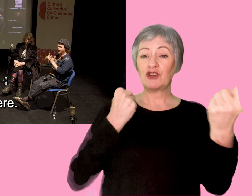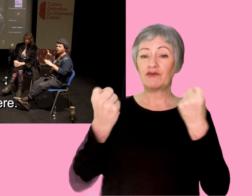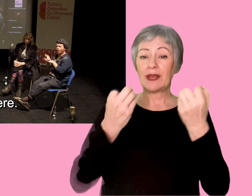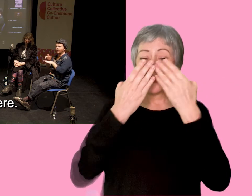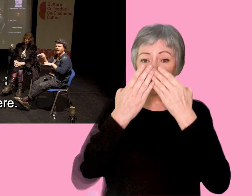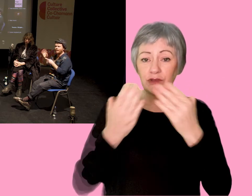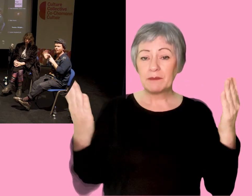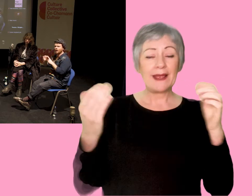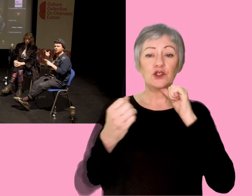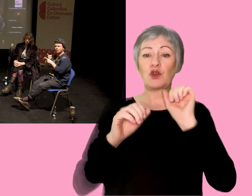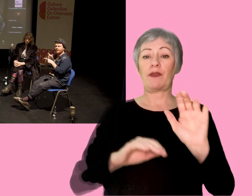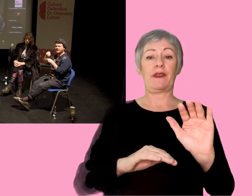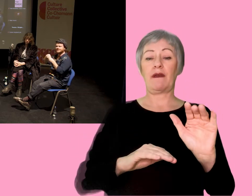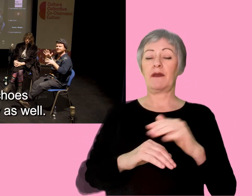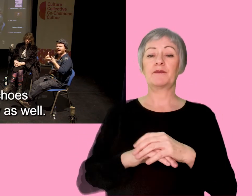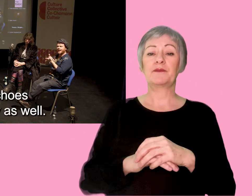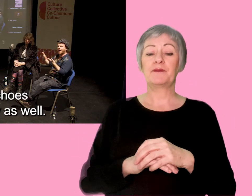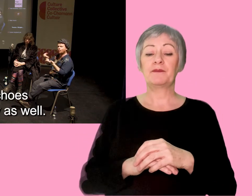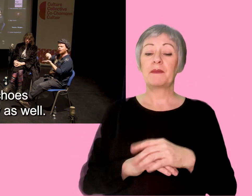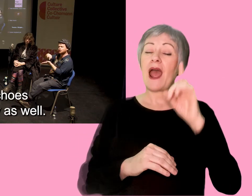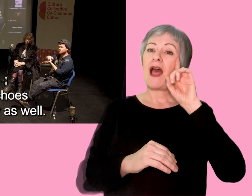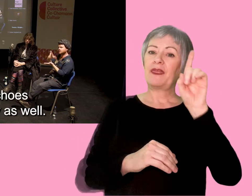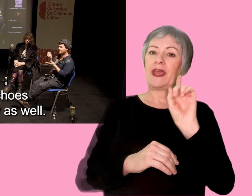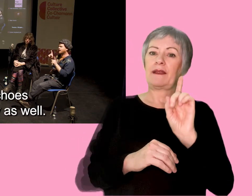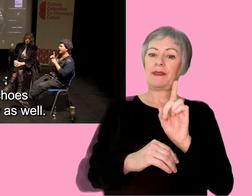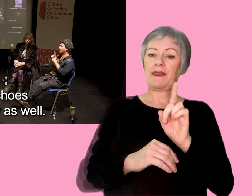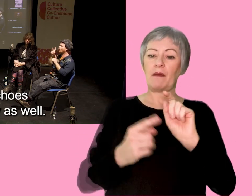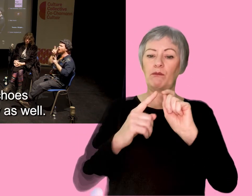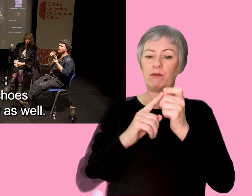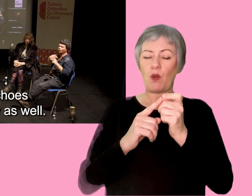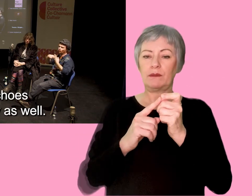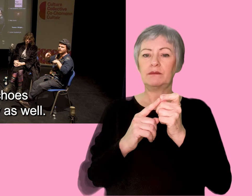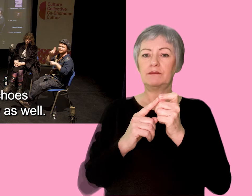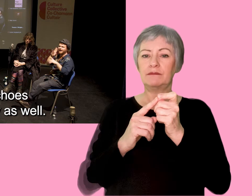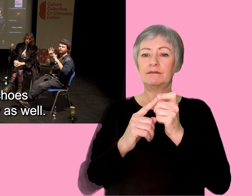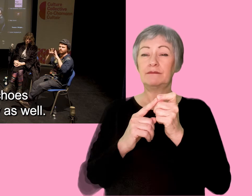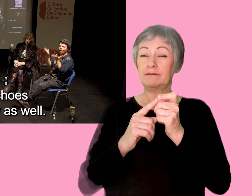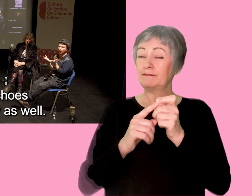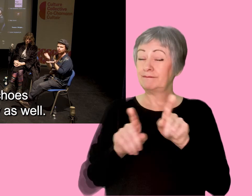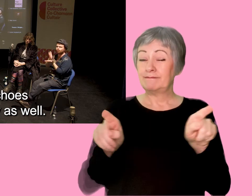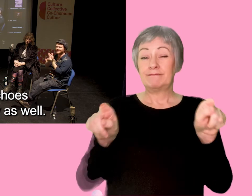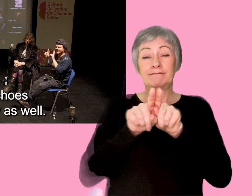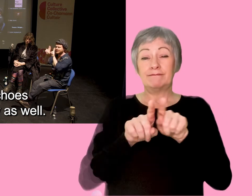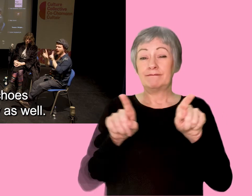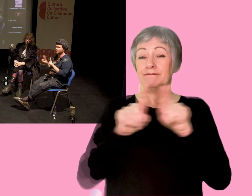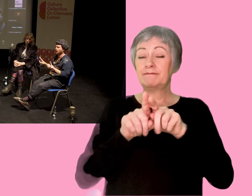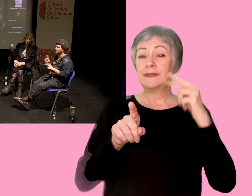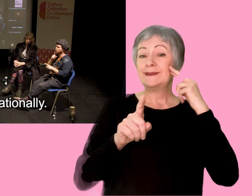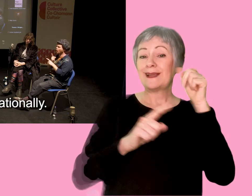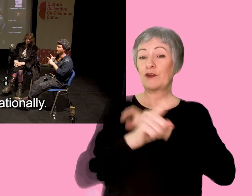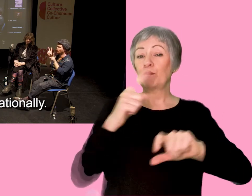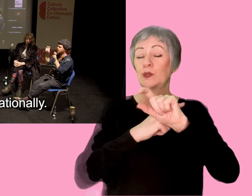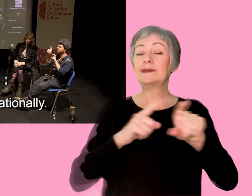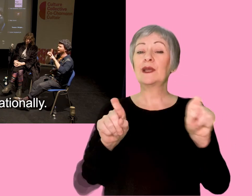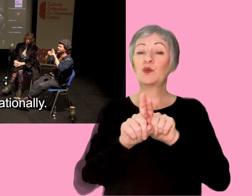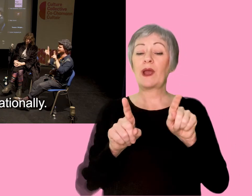respect isn't there, I think that point echoes in the deaf community as well. I think